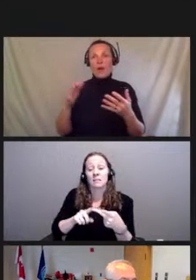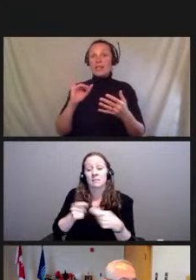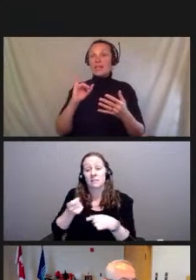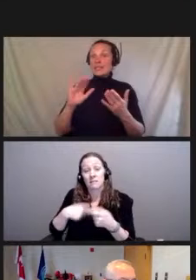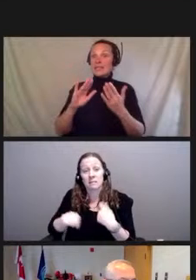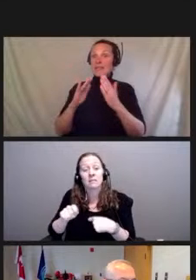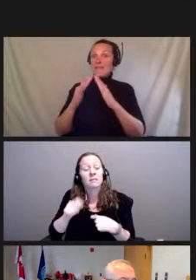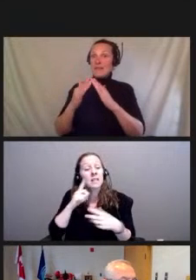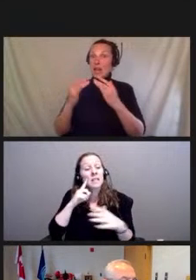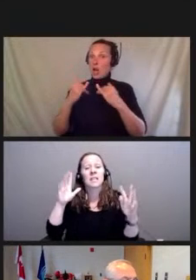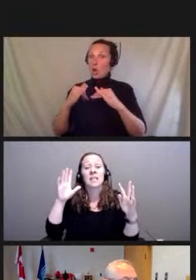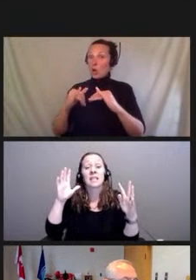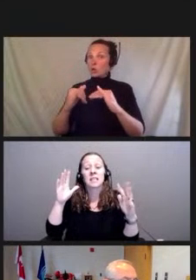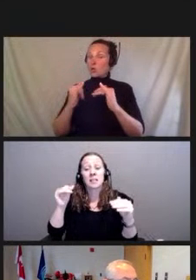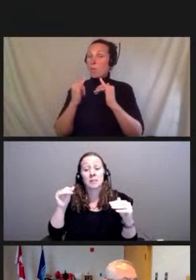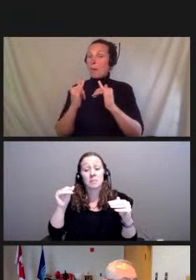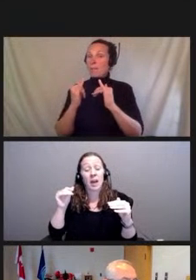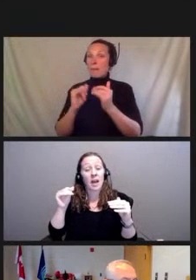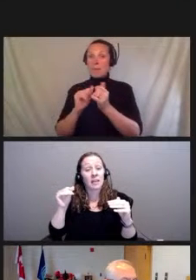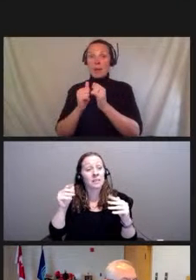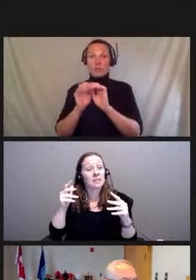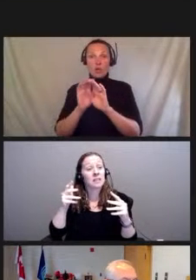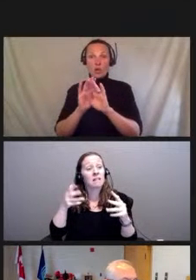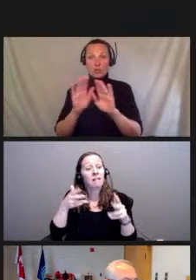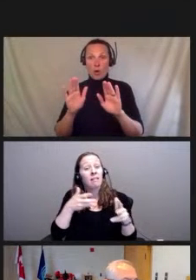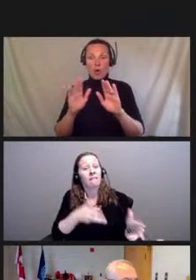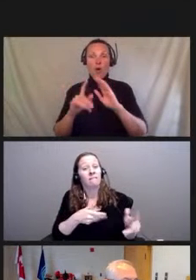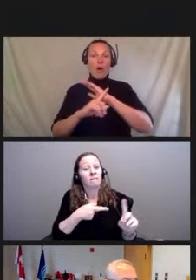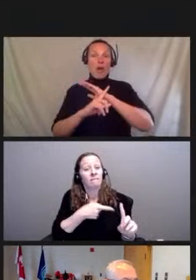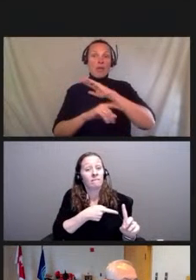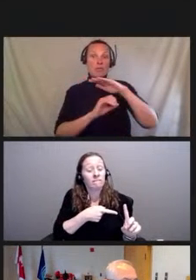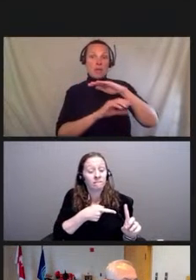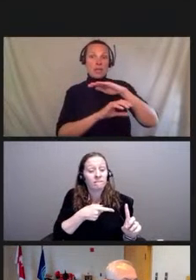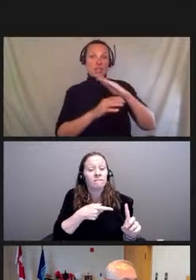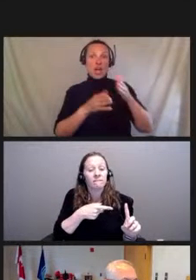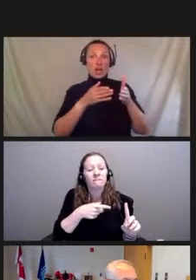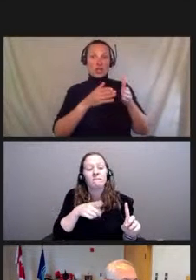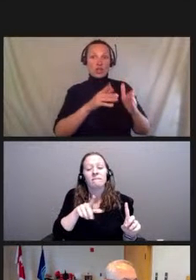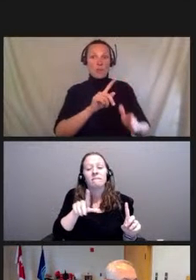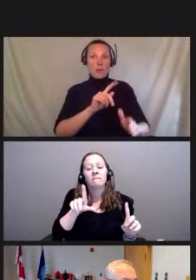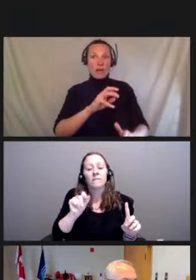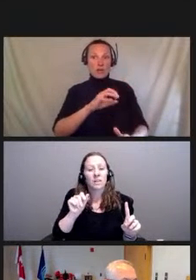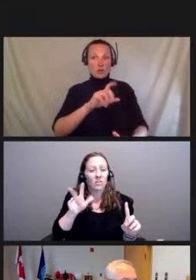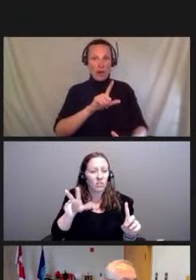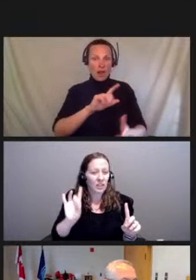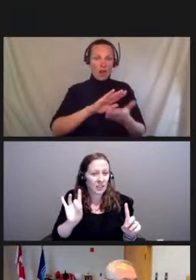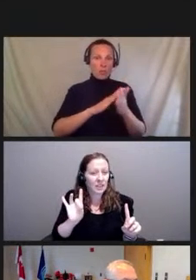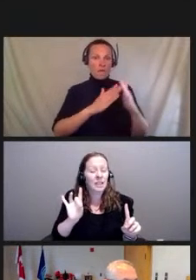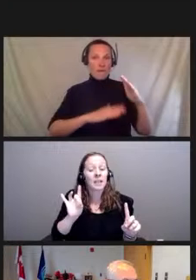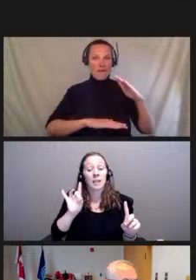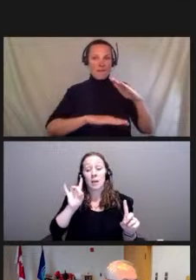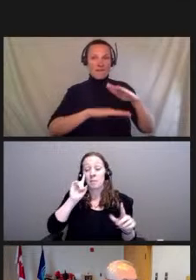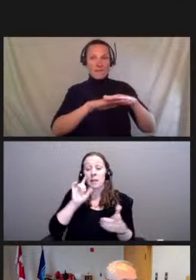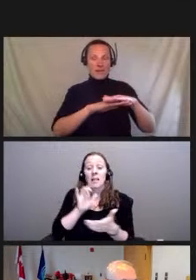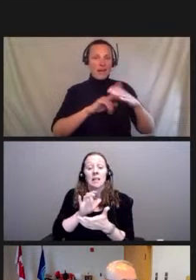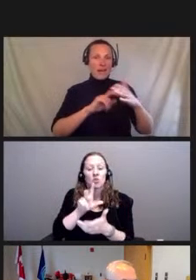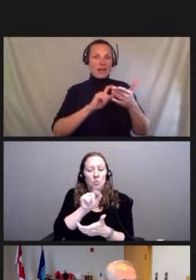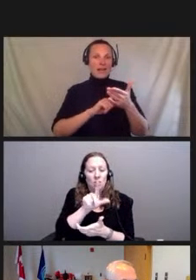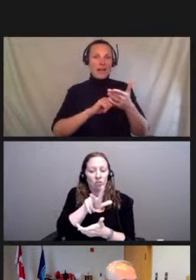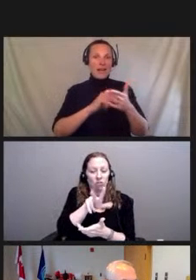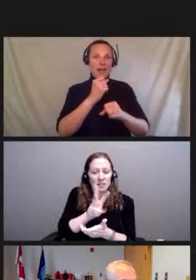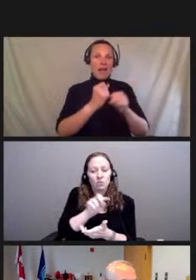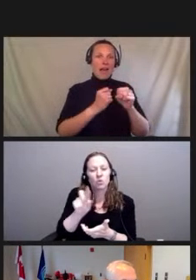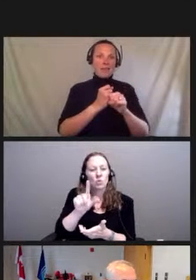capacity between 2036 and 2038. While staff are confident that this council is well positioned in terms of time